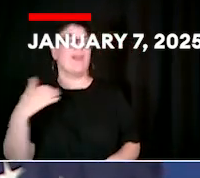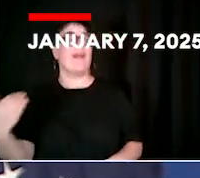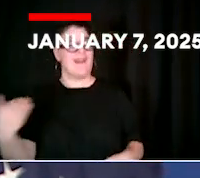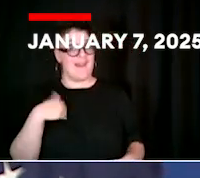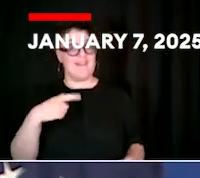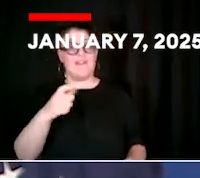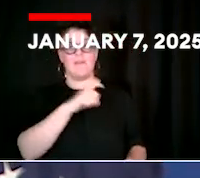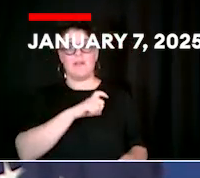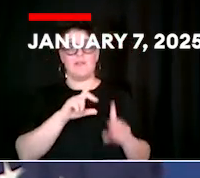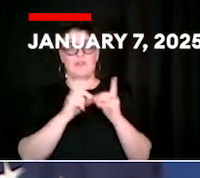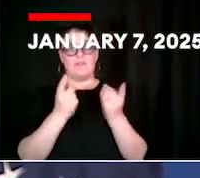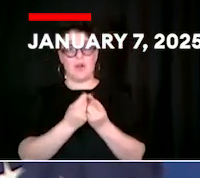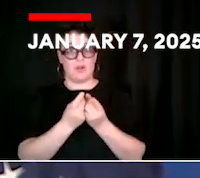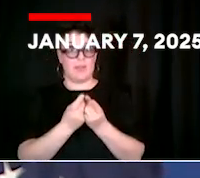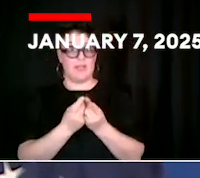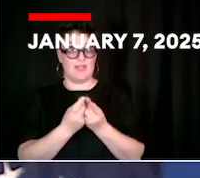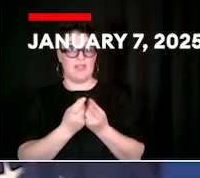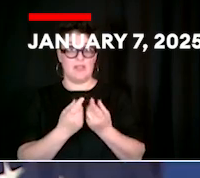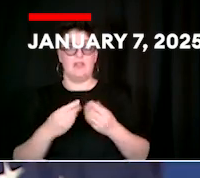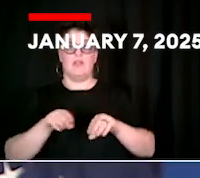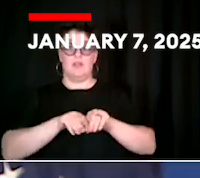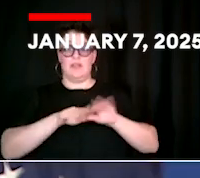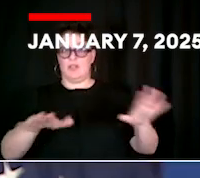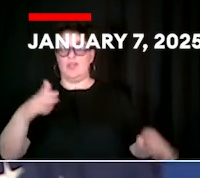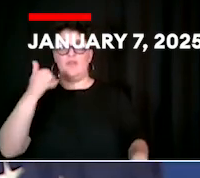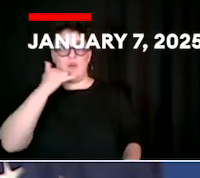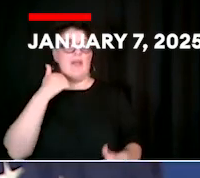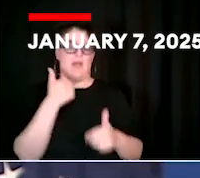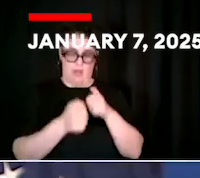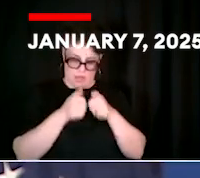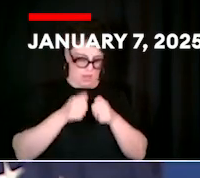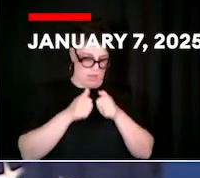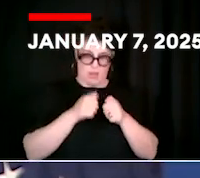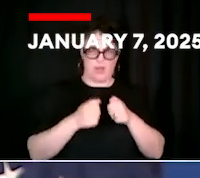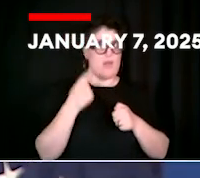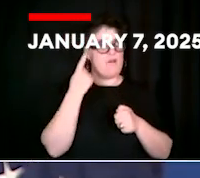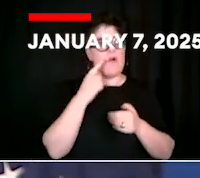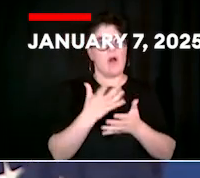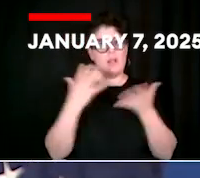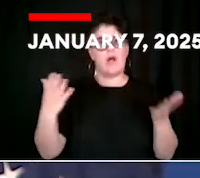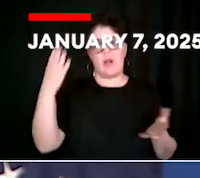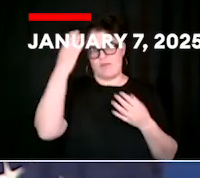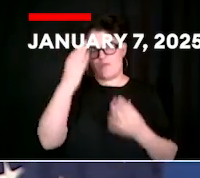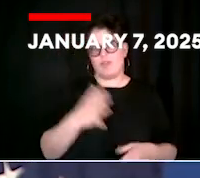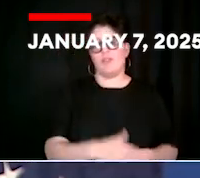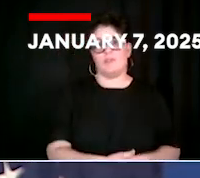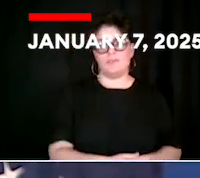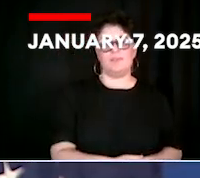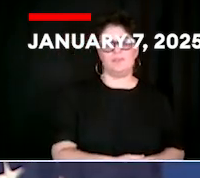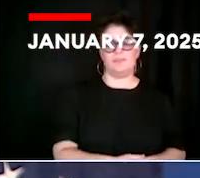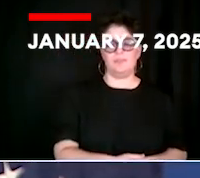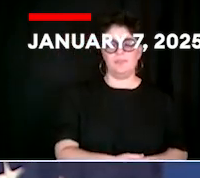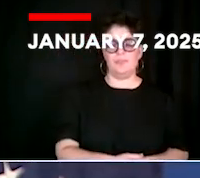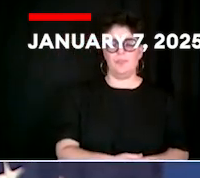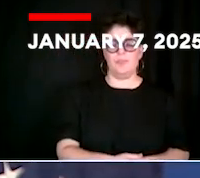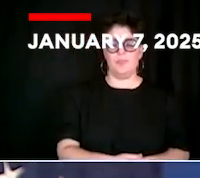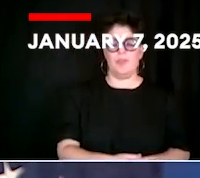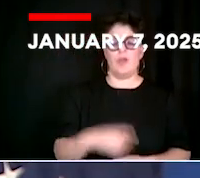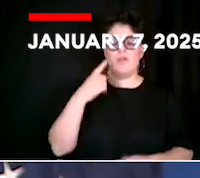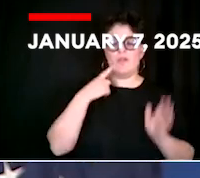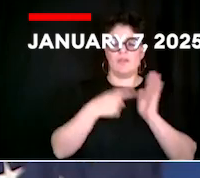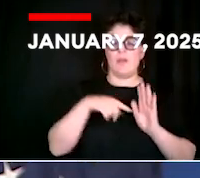use a great deal of information. And Pat was the one that shared that with me, the former president of the PBA. And he says, Eric, you should go